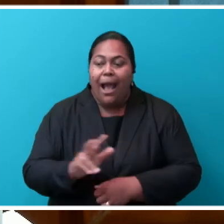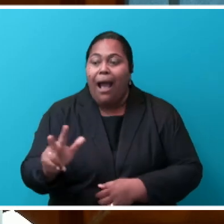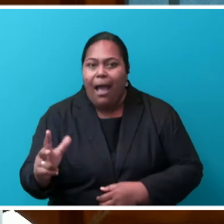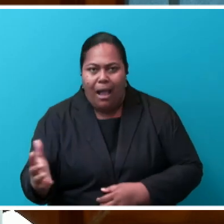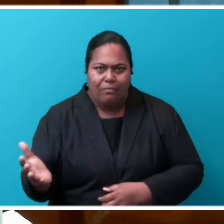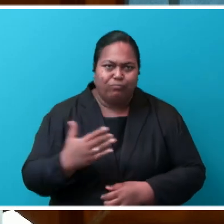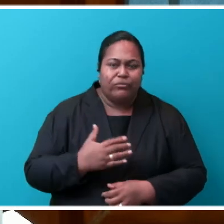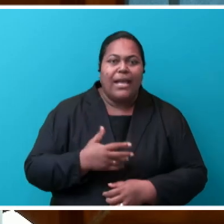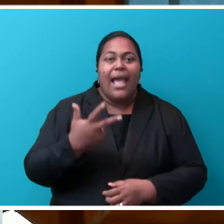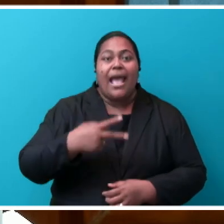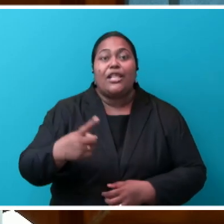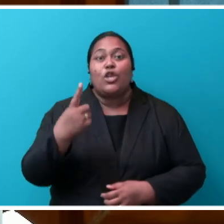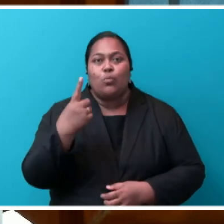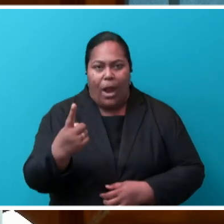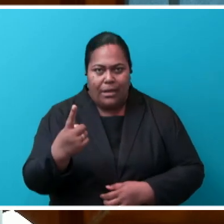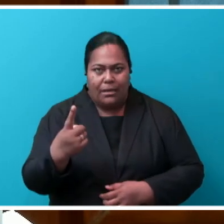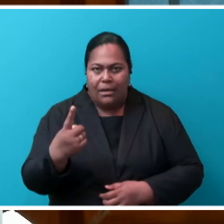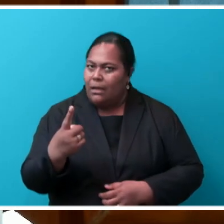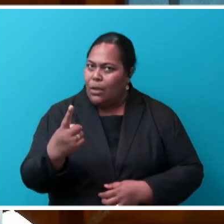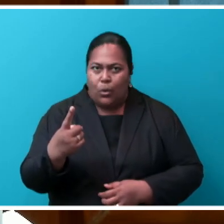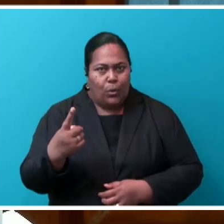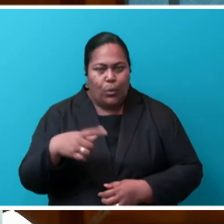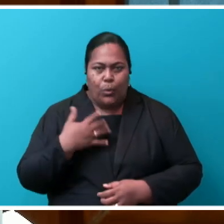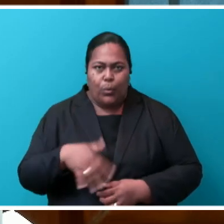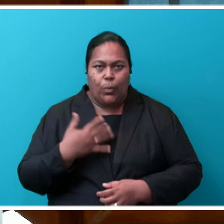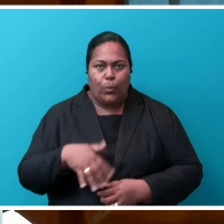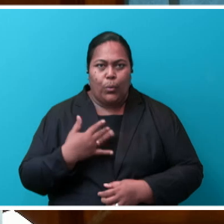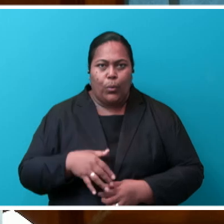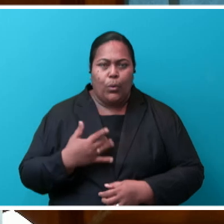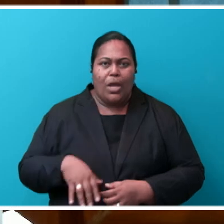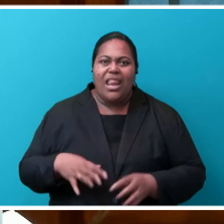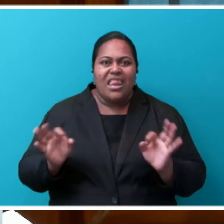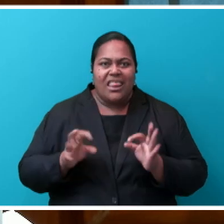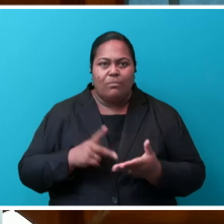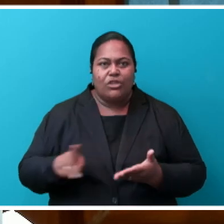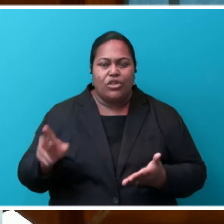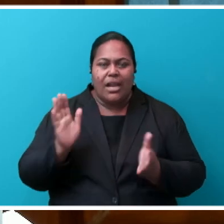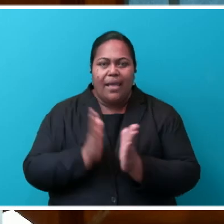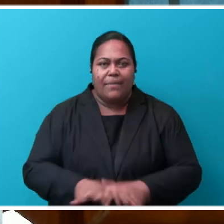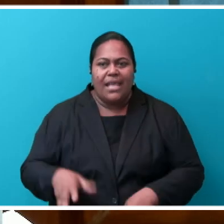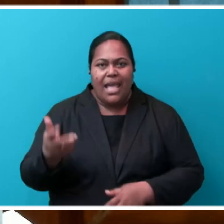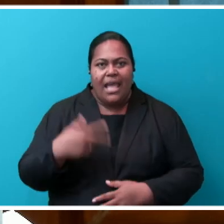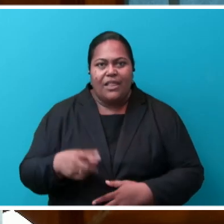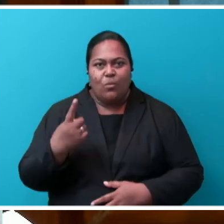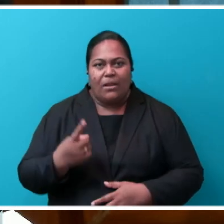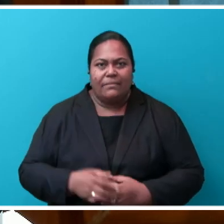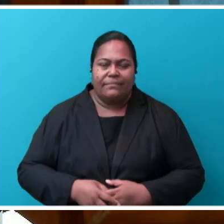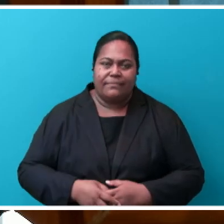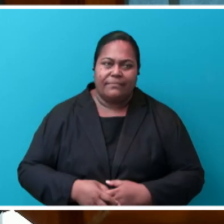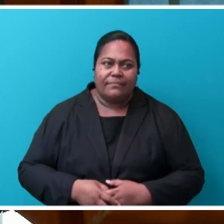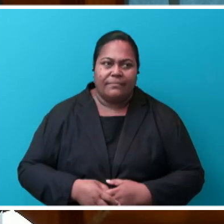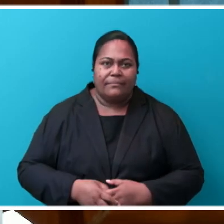81 is really a record for the history of the Fiji Correction Service. Mr. Speaker, sir,